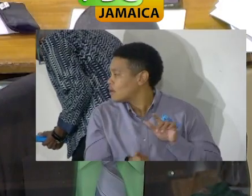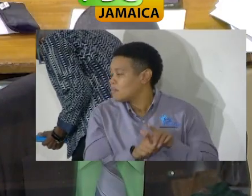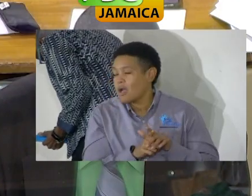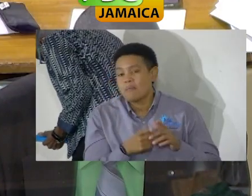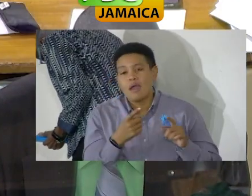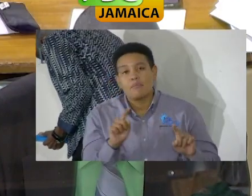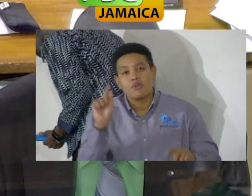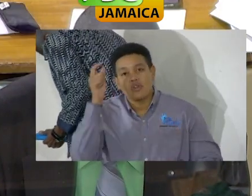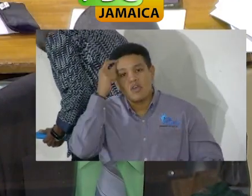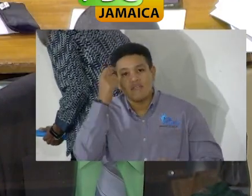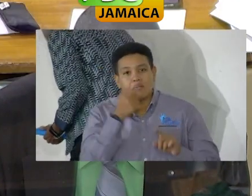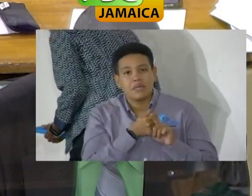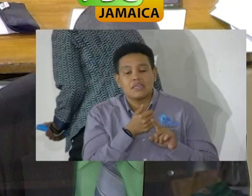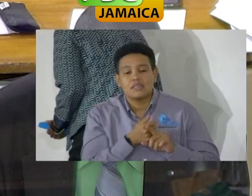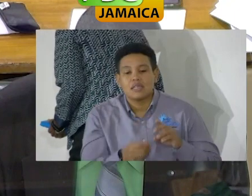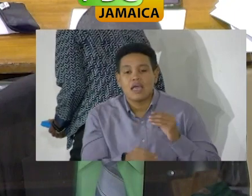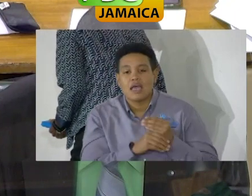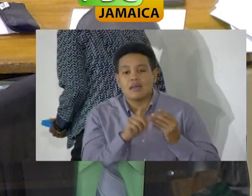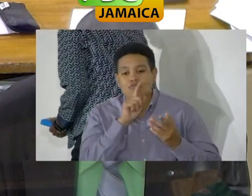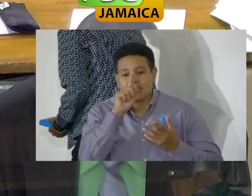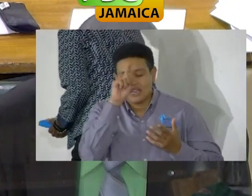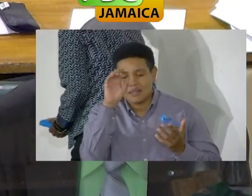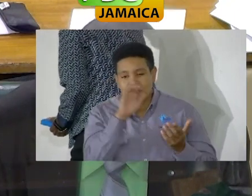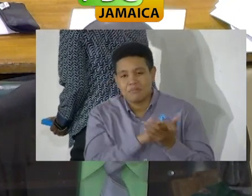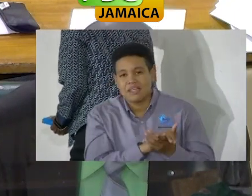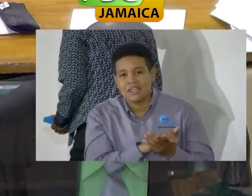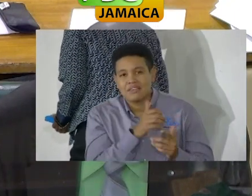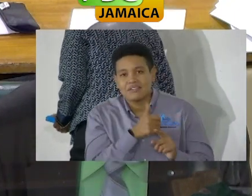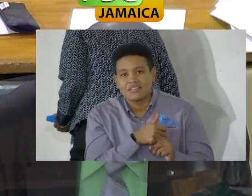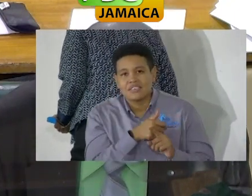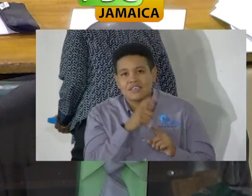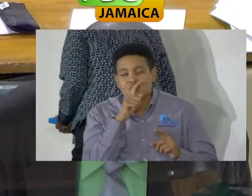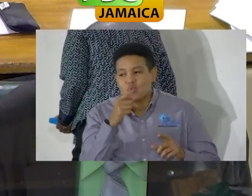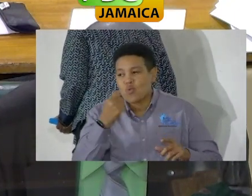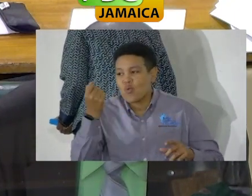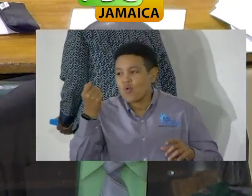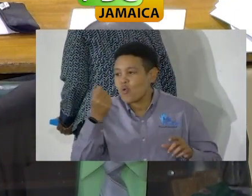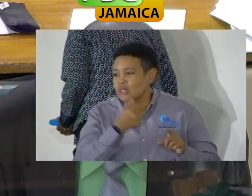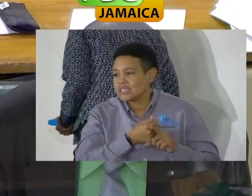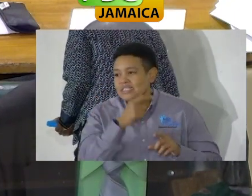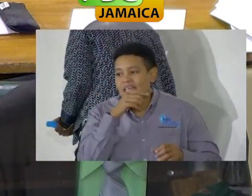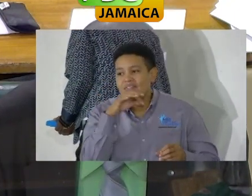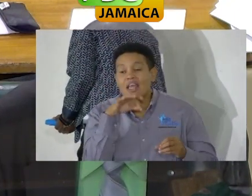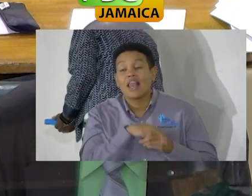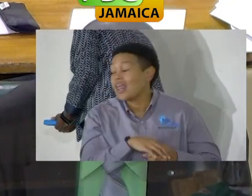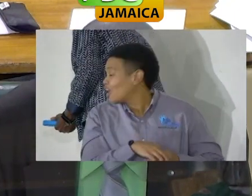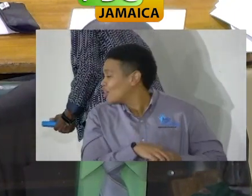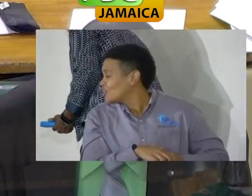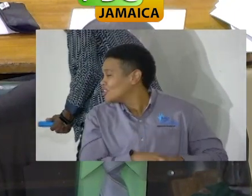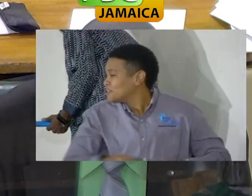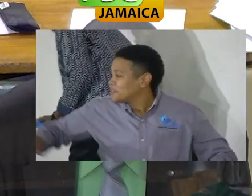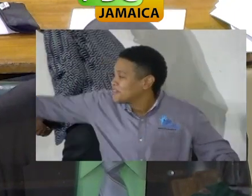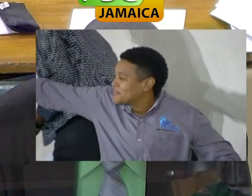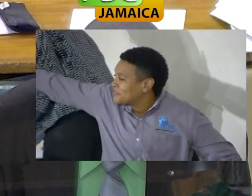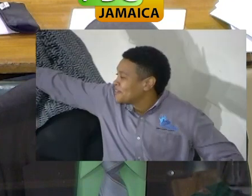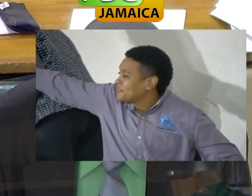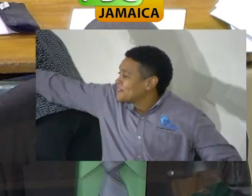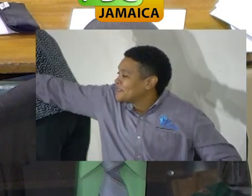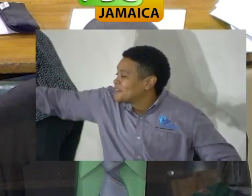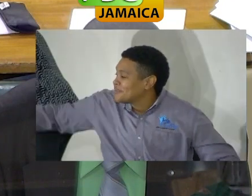The government believes that to hold an election within this